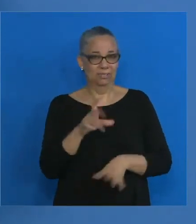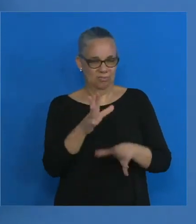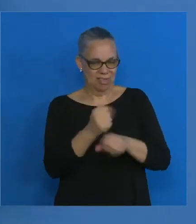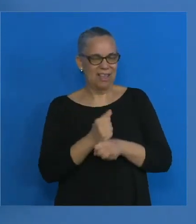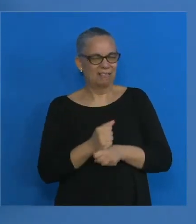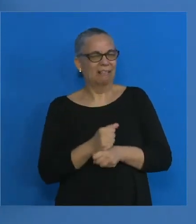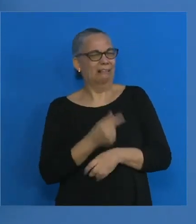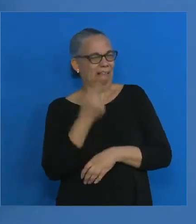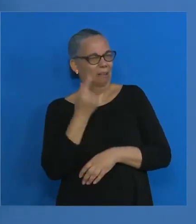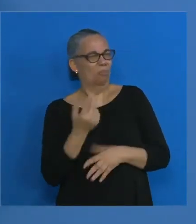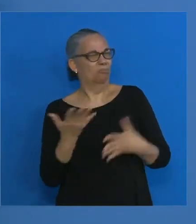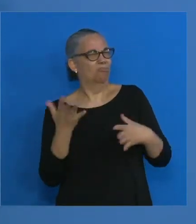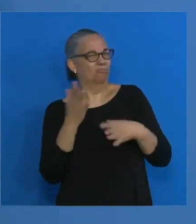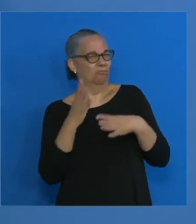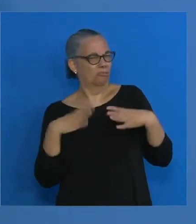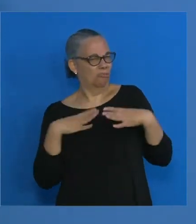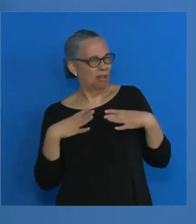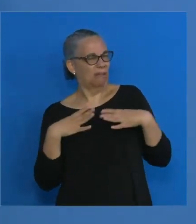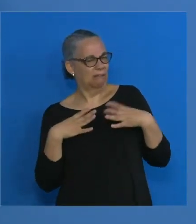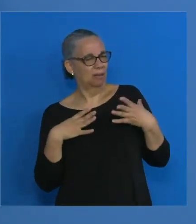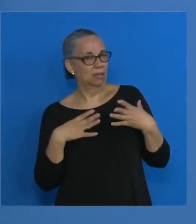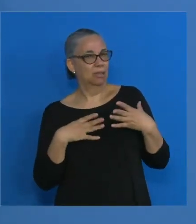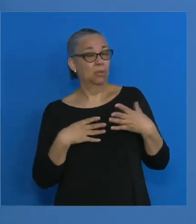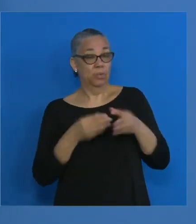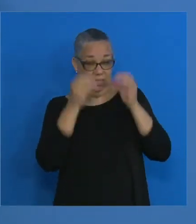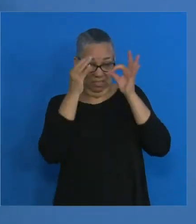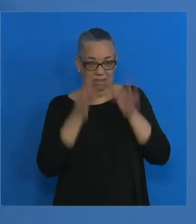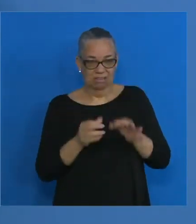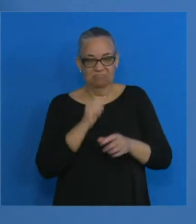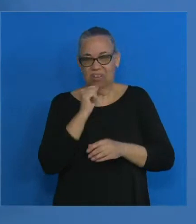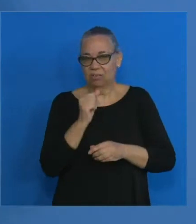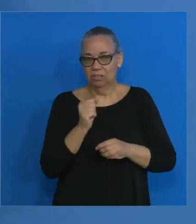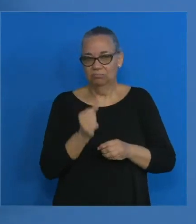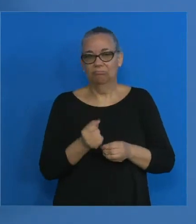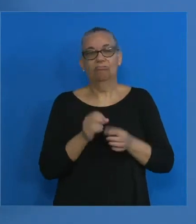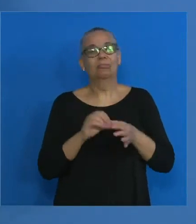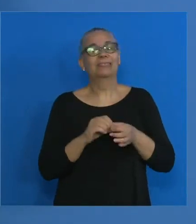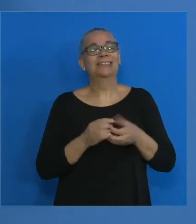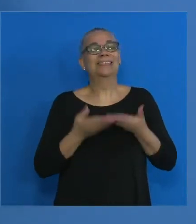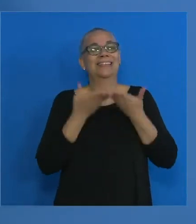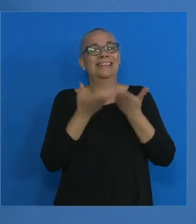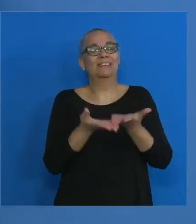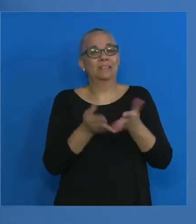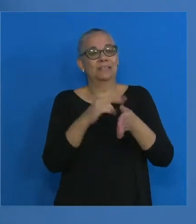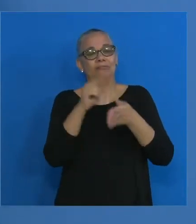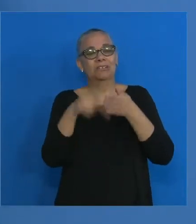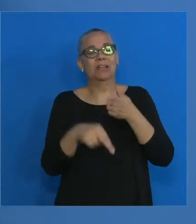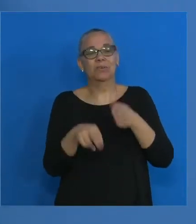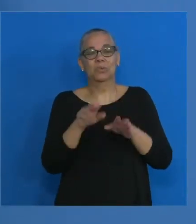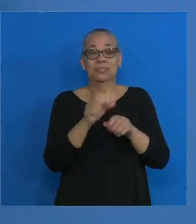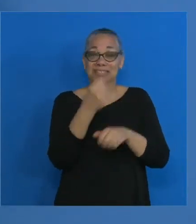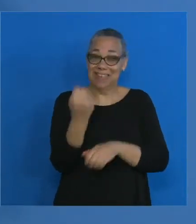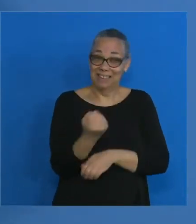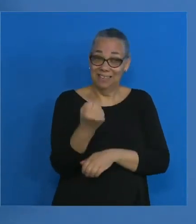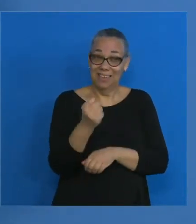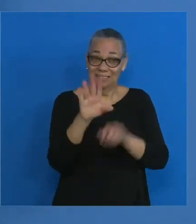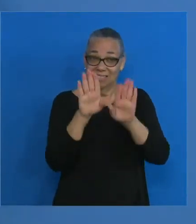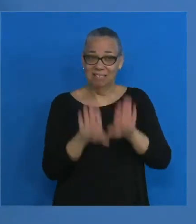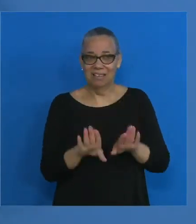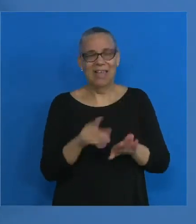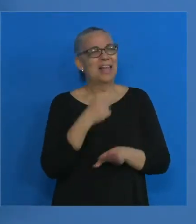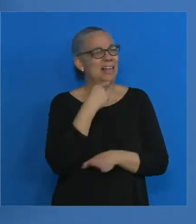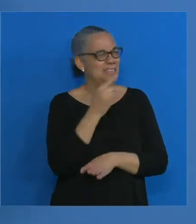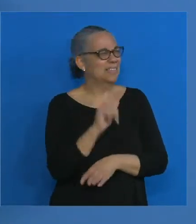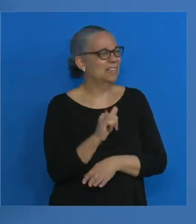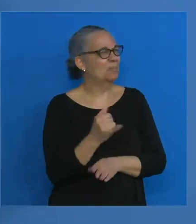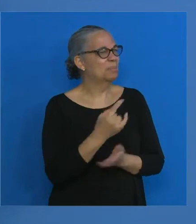type of break. So we decided not to release test results on a Saturday and Sunday. That was announced probably 6 or 7 weeks ago,